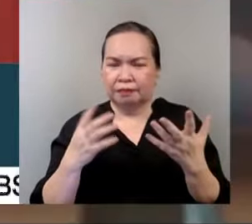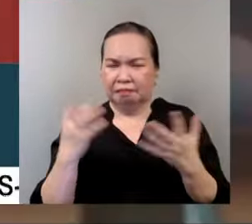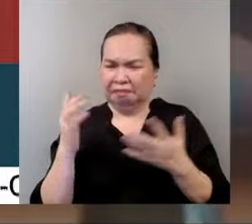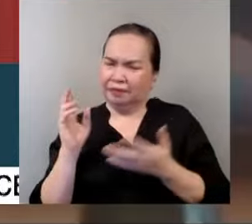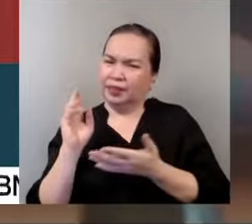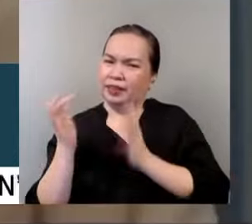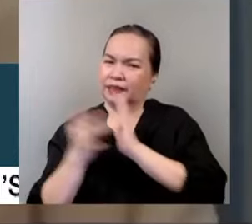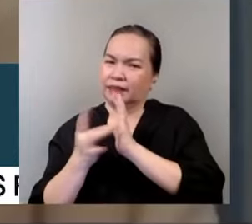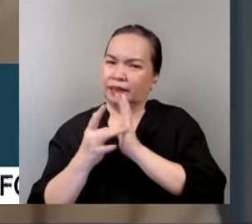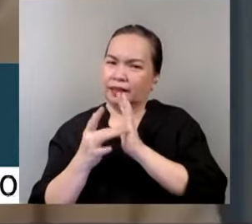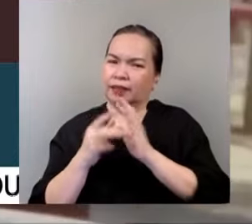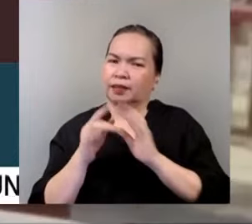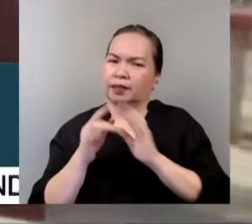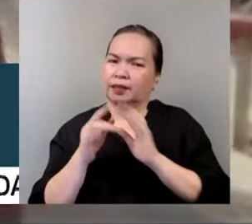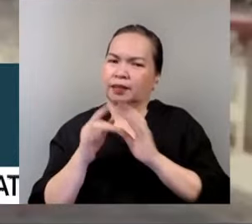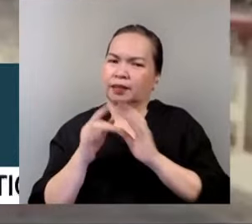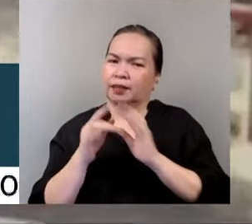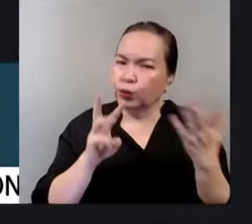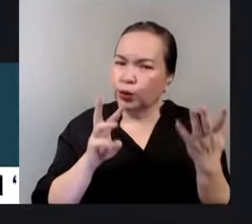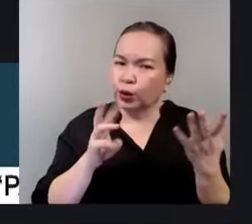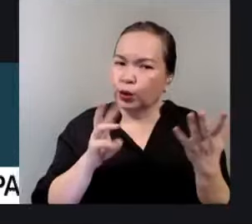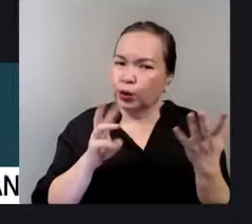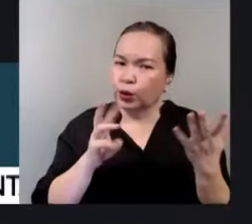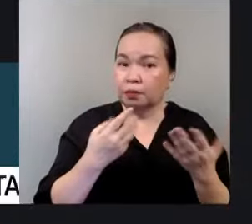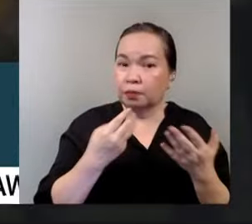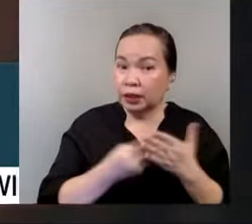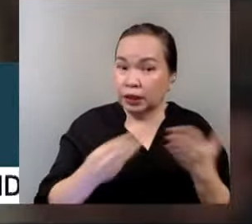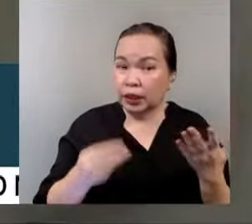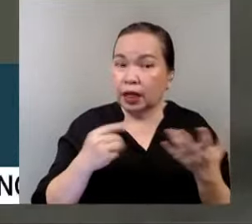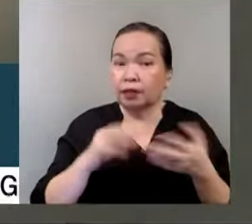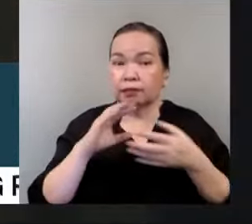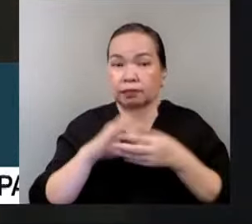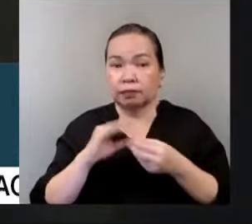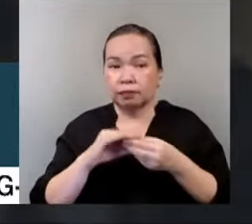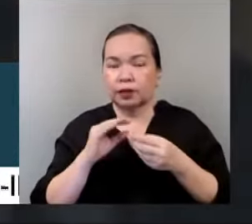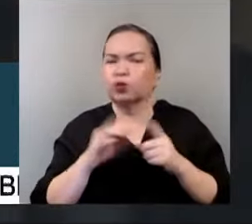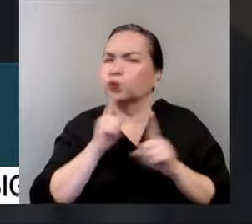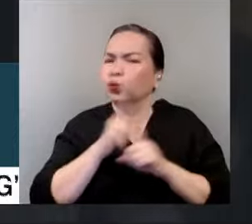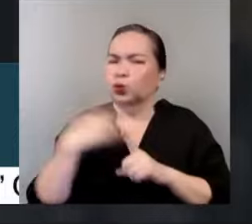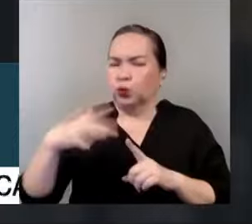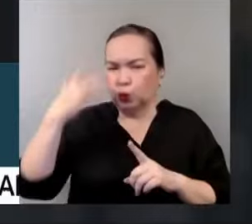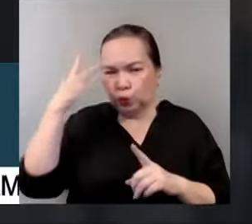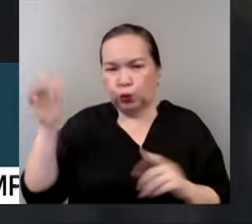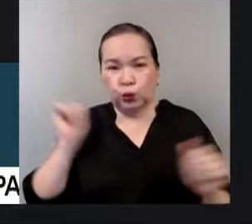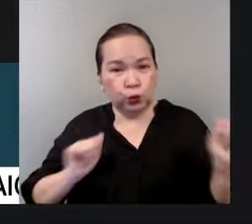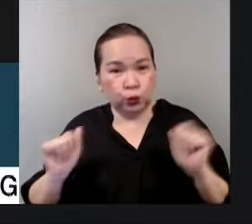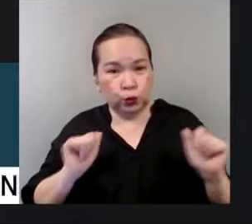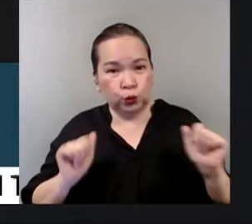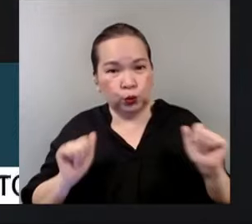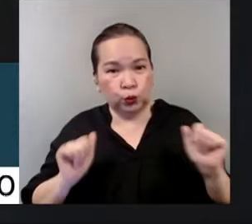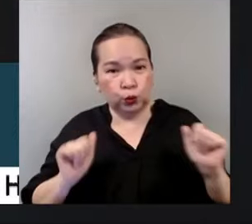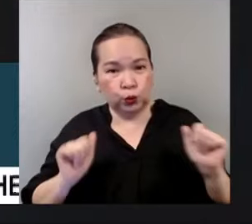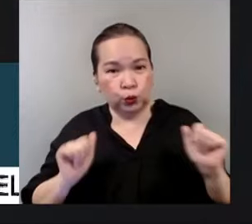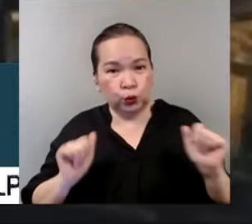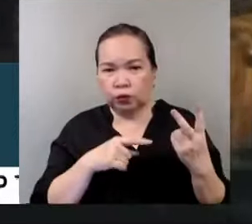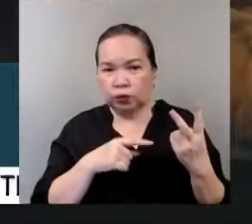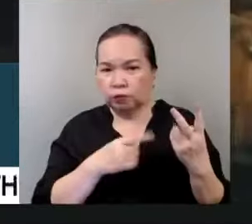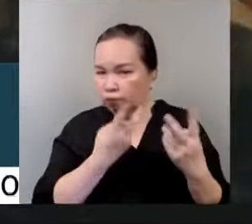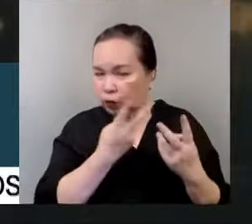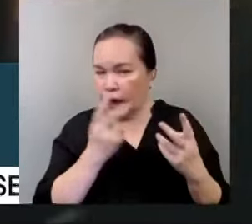punctuated by indelible performances, specifically ingenue Alice Taylor as the author. Trauma by ignoring